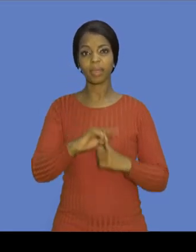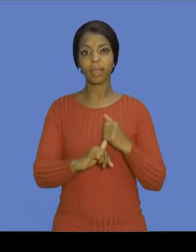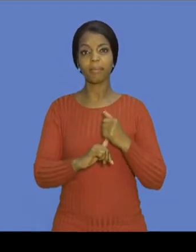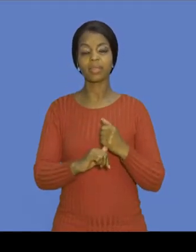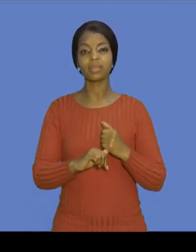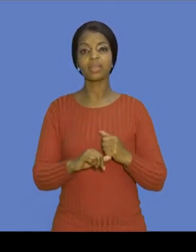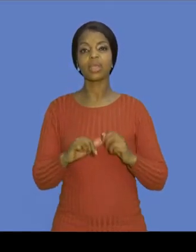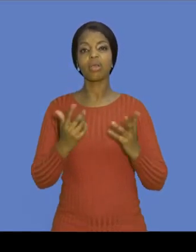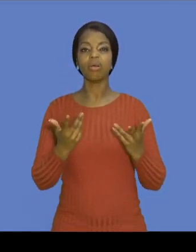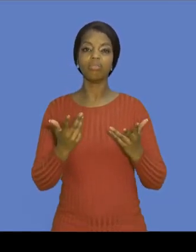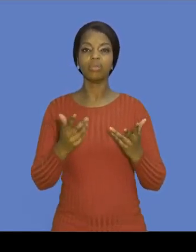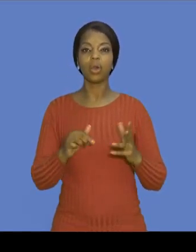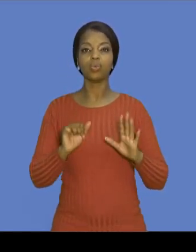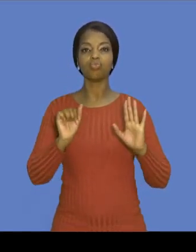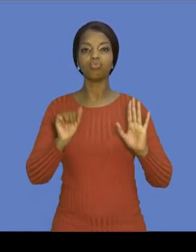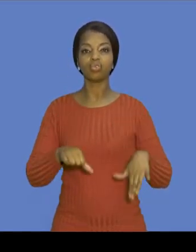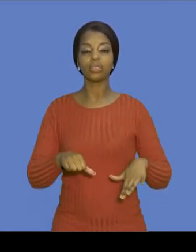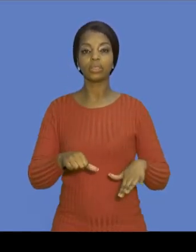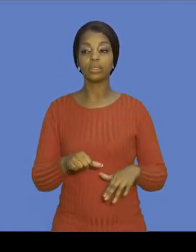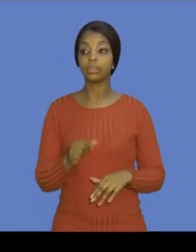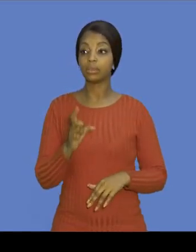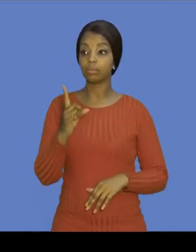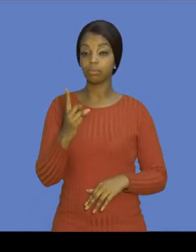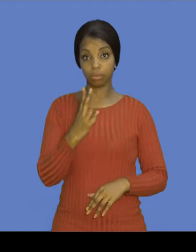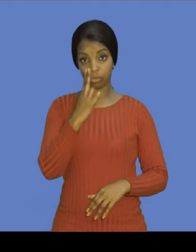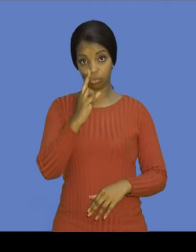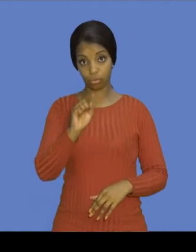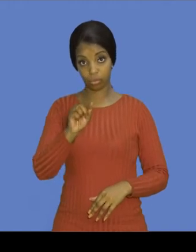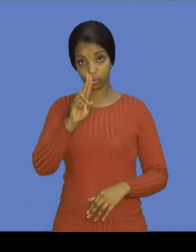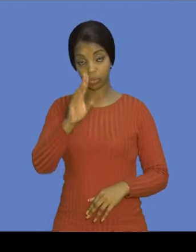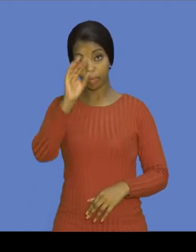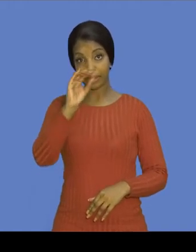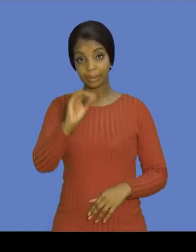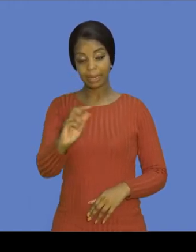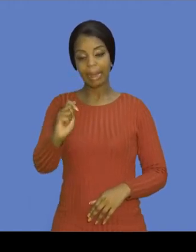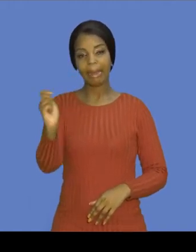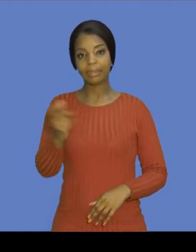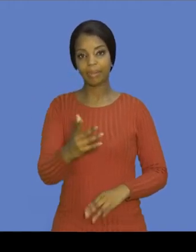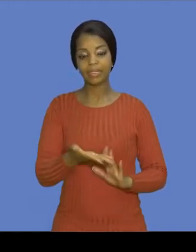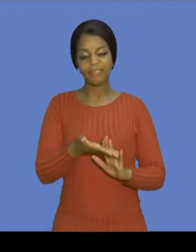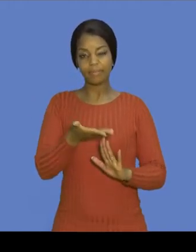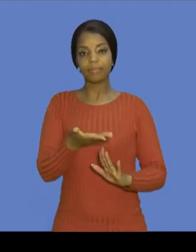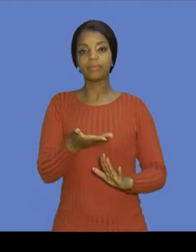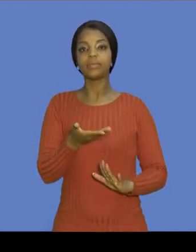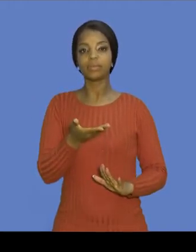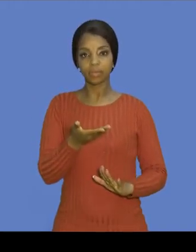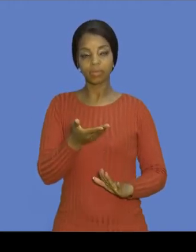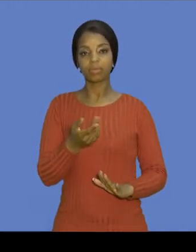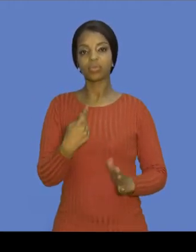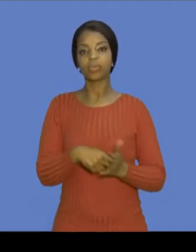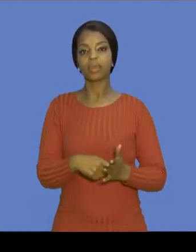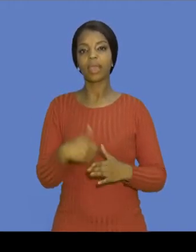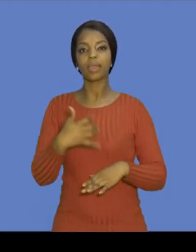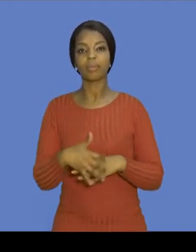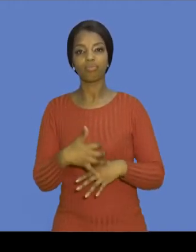2.2. And this would mean that it was 2.2% more expensive to buy maybe bread or